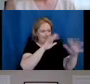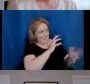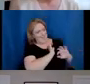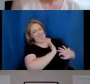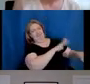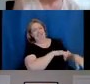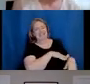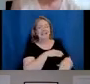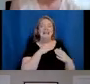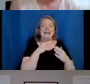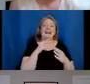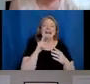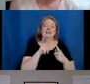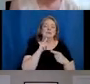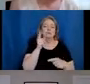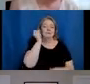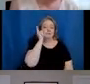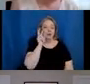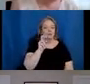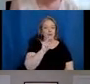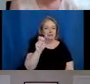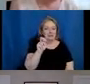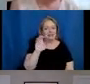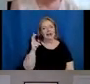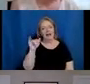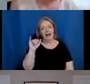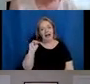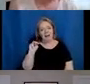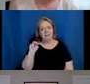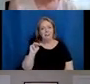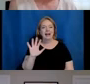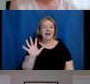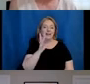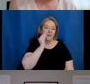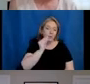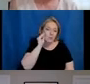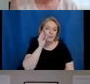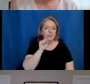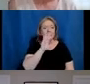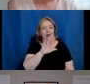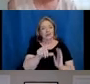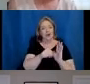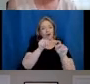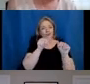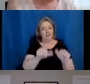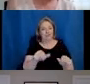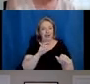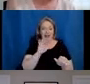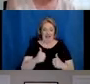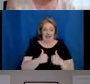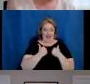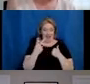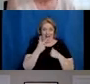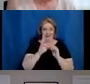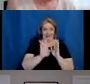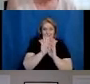into the legacy of Renee and Chaim and their home and the work that Chaim did and their life that they built together, which is just so beautiful to